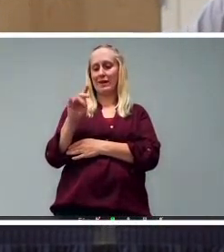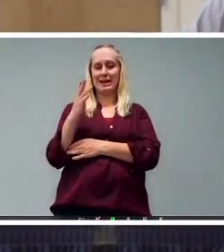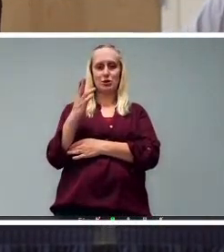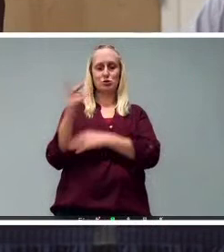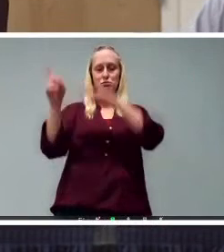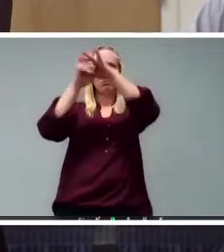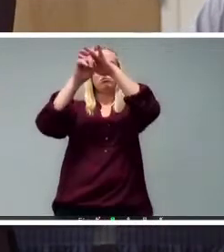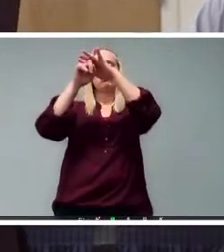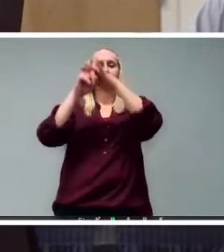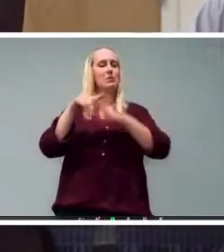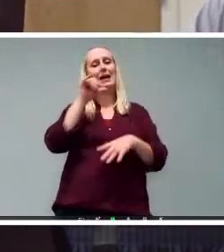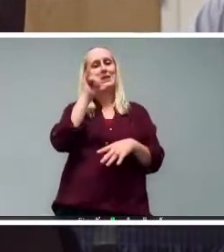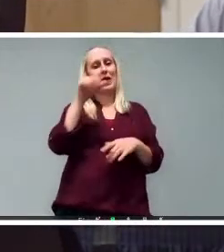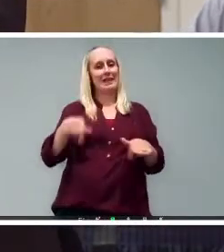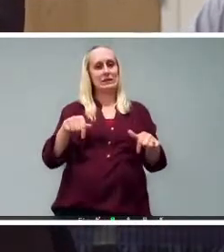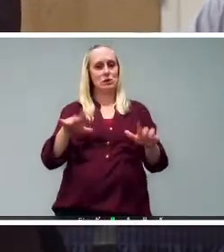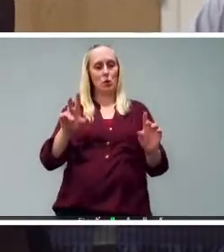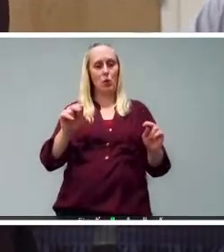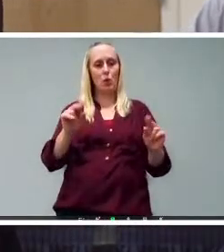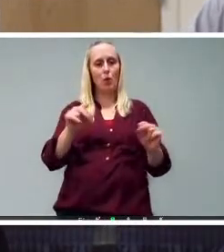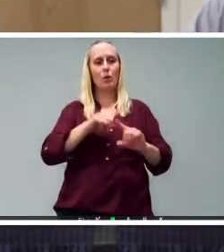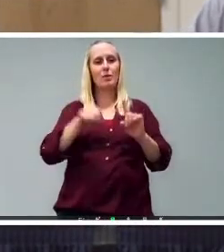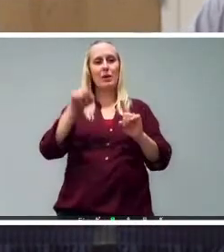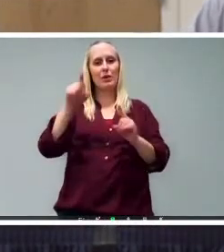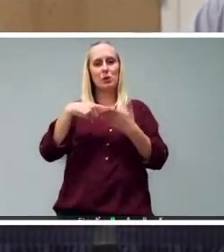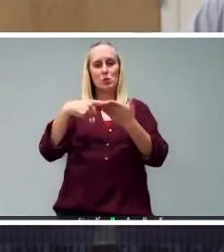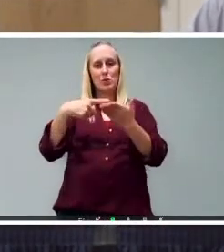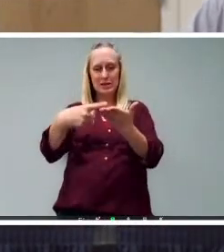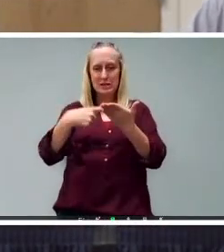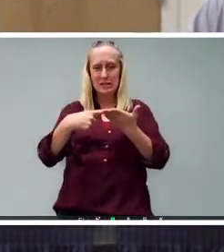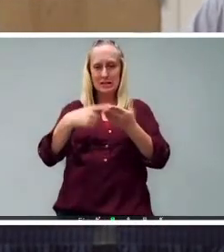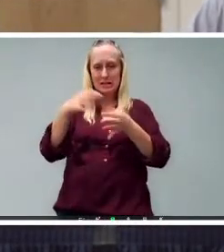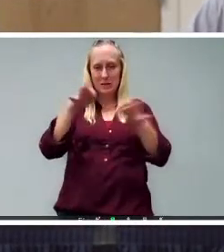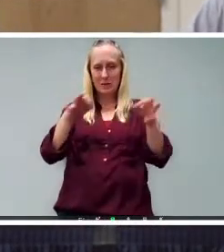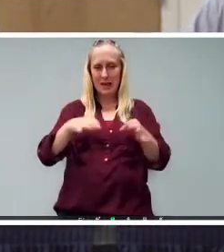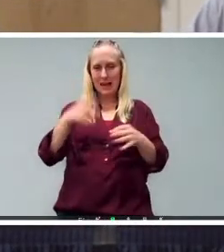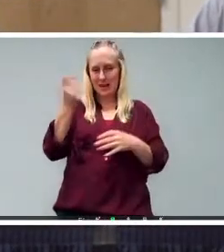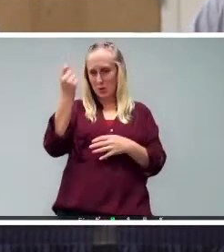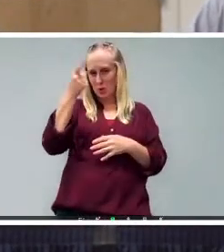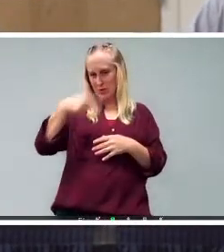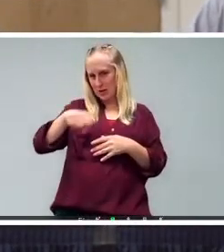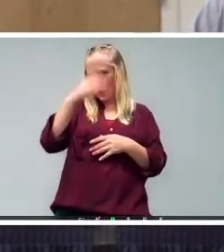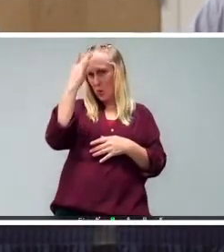way. But we need to talk it through so you understand why it's not that. And that's part of